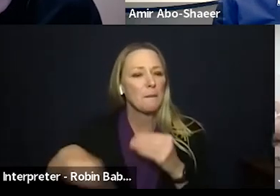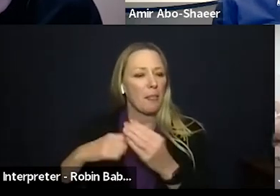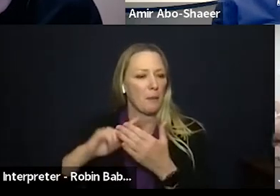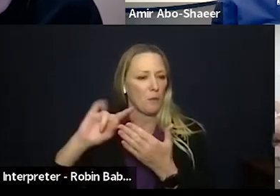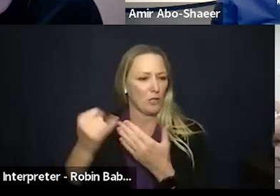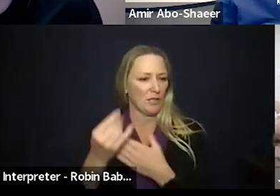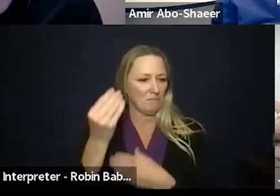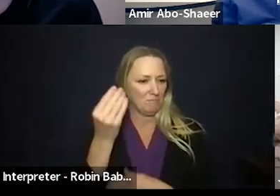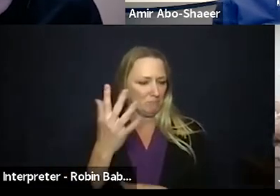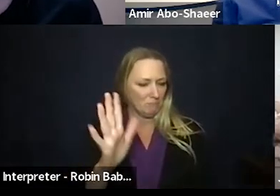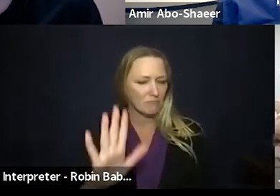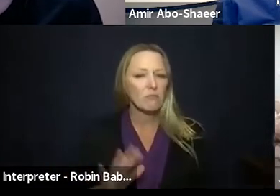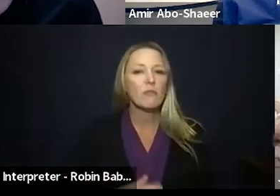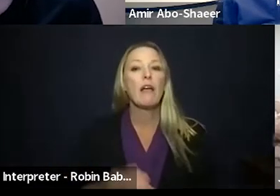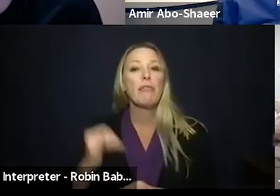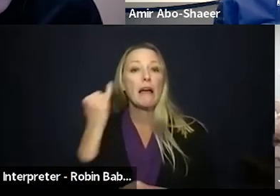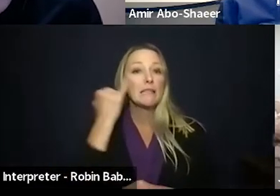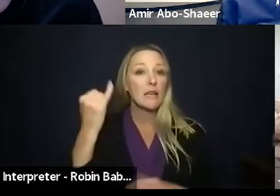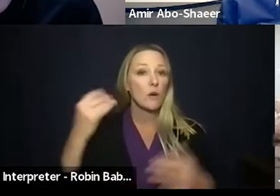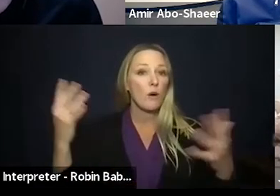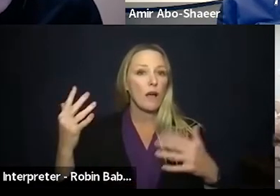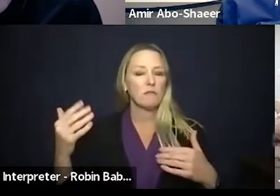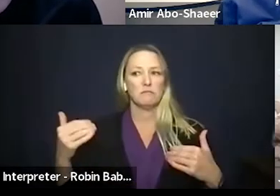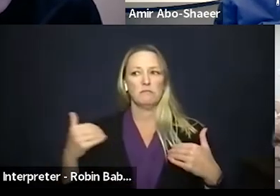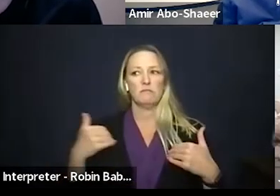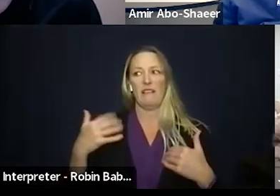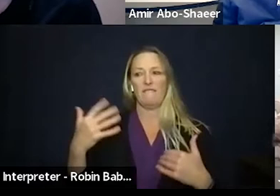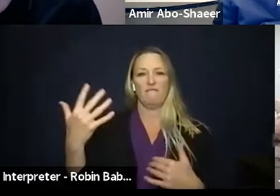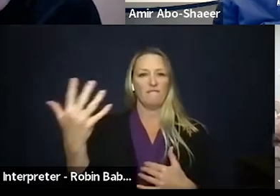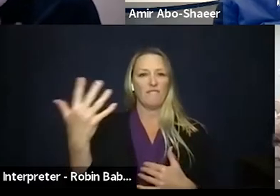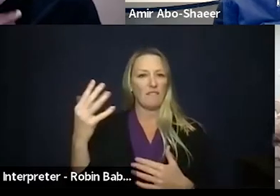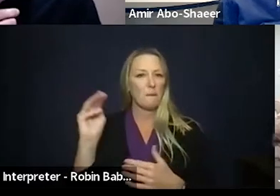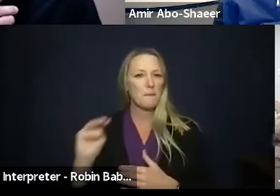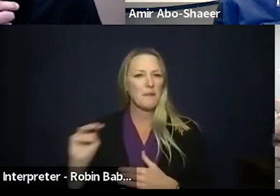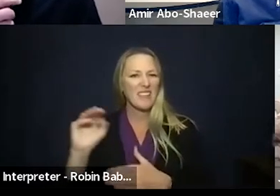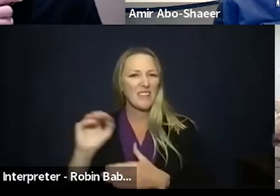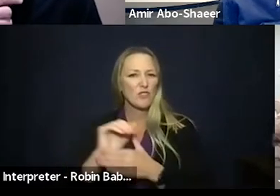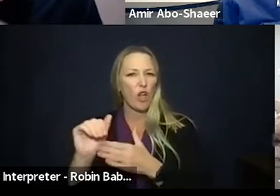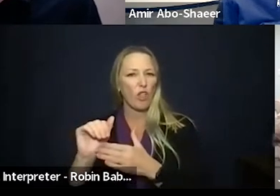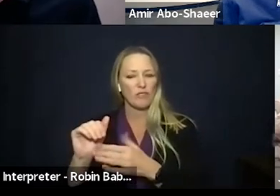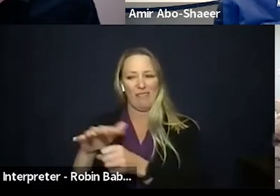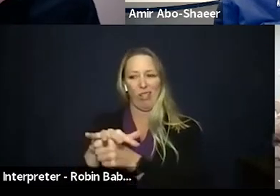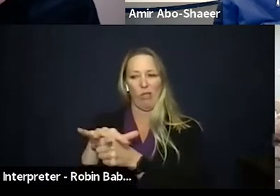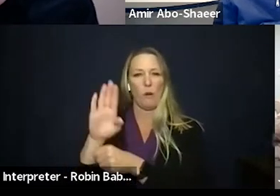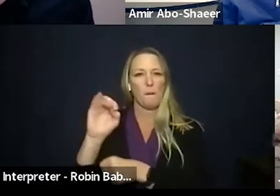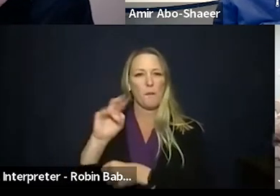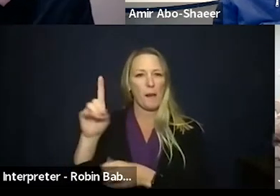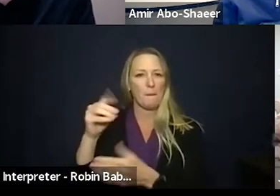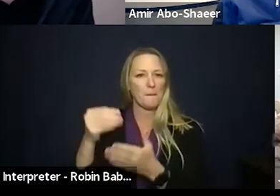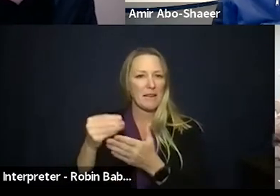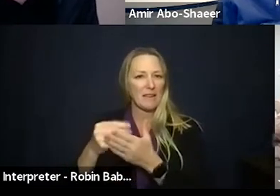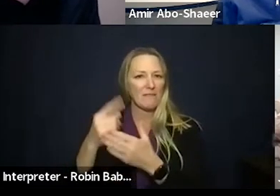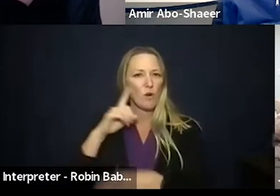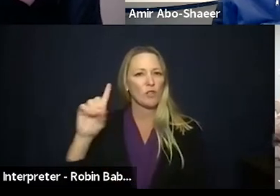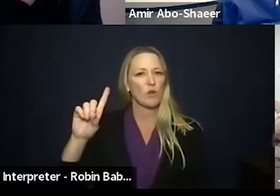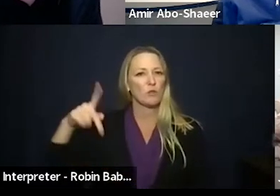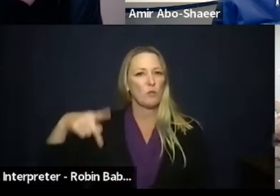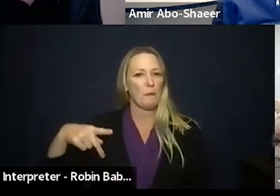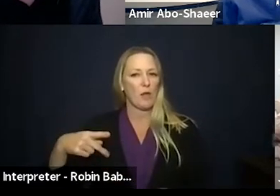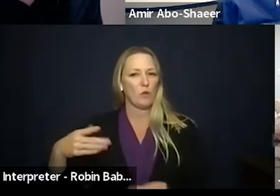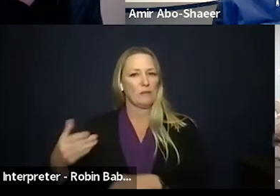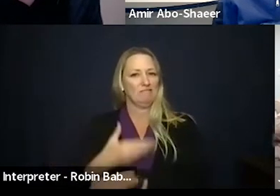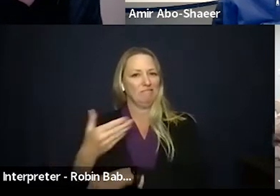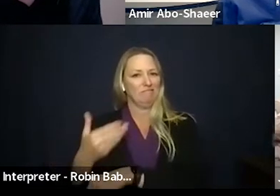um the idea was that there was five million dollars of local bond money that had been allocated to dos pueblos for modernization and one of